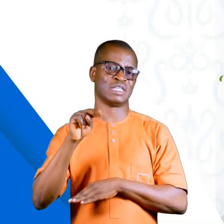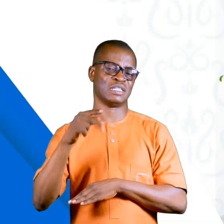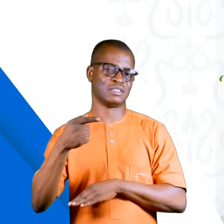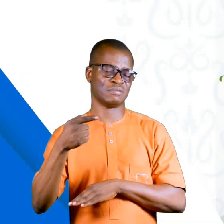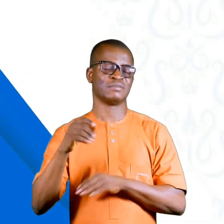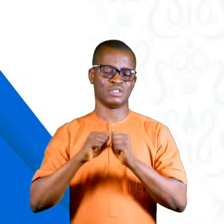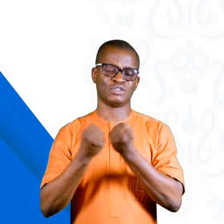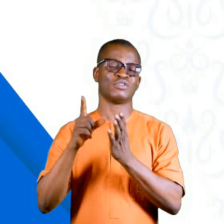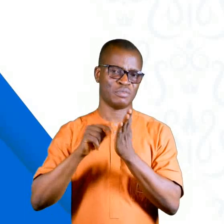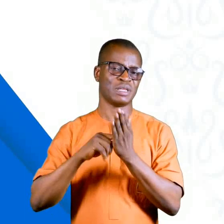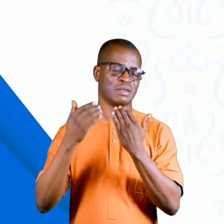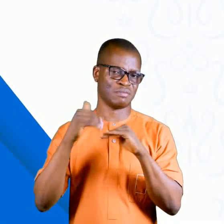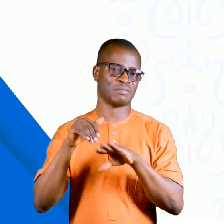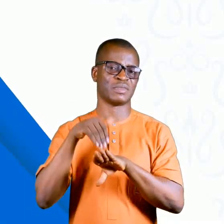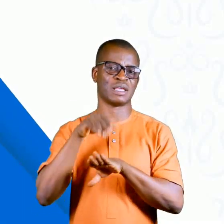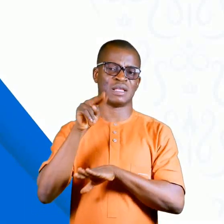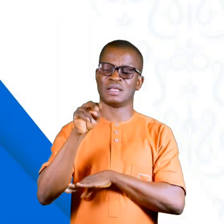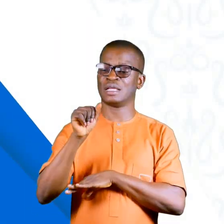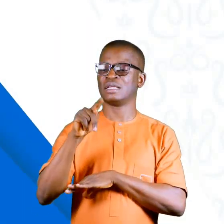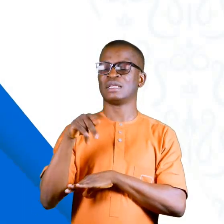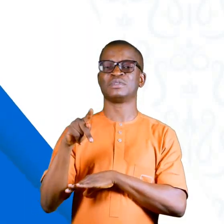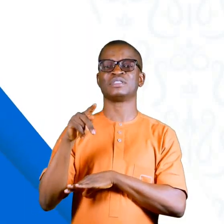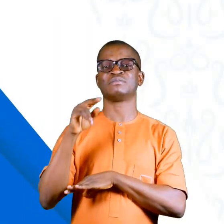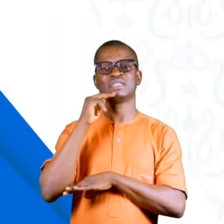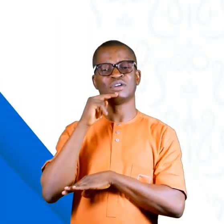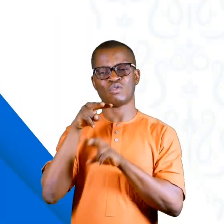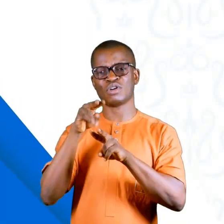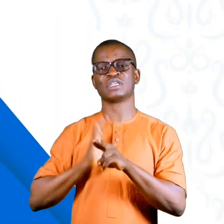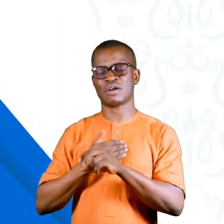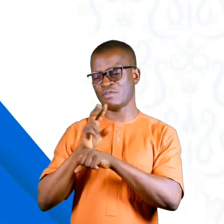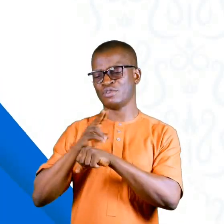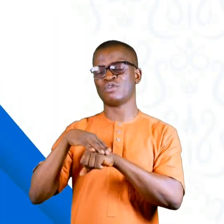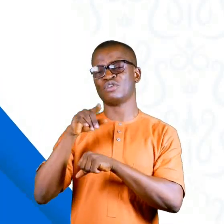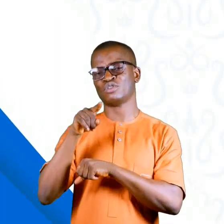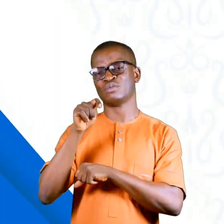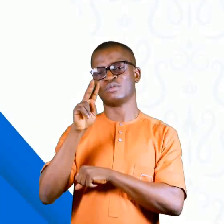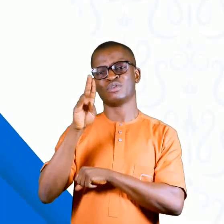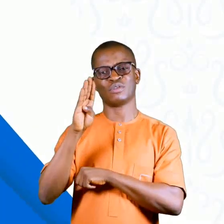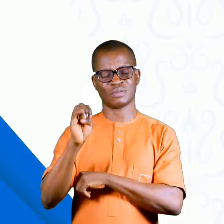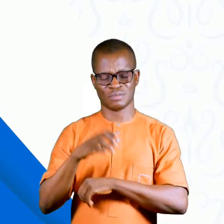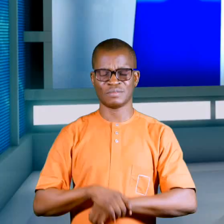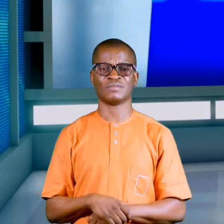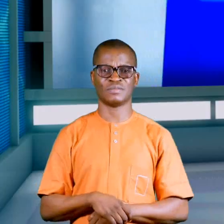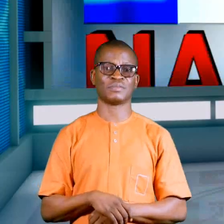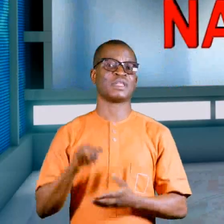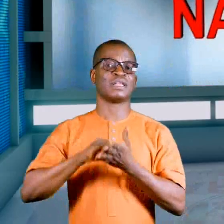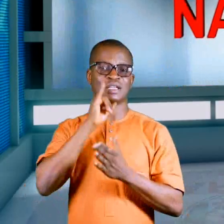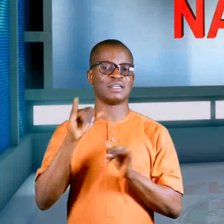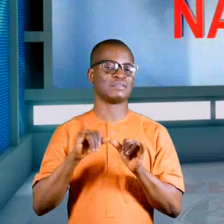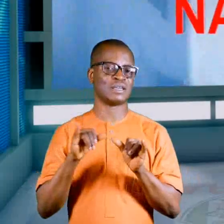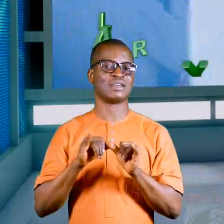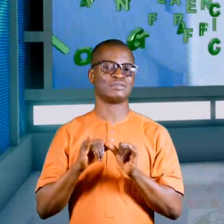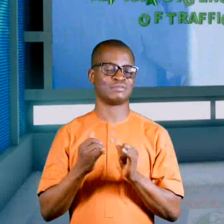www.naptip.gov.ng. Follow us on our social media platforms at NAPTIP Nigeria, or watch our videos on YouTube. That's the